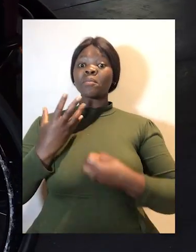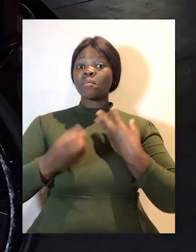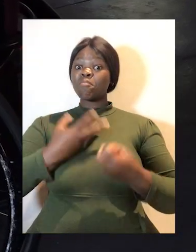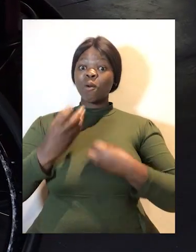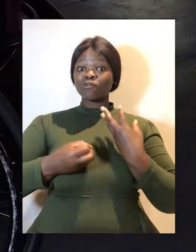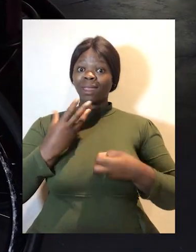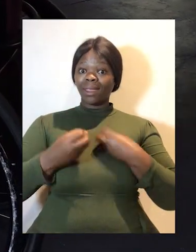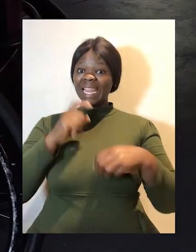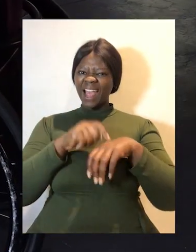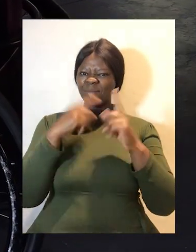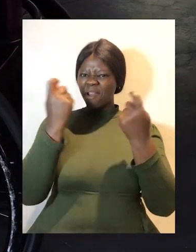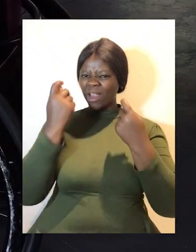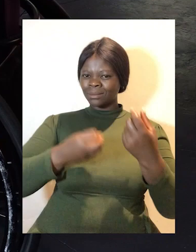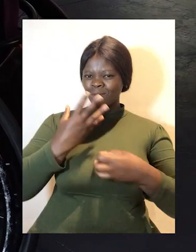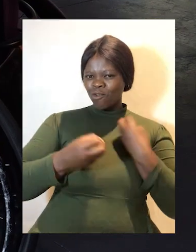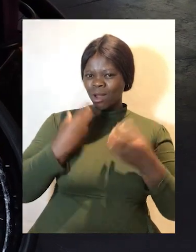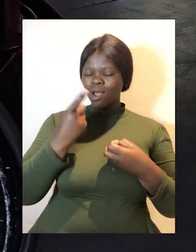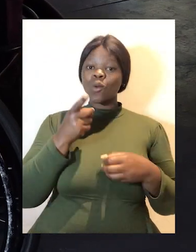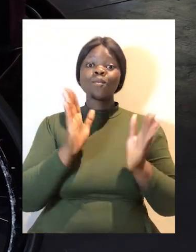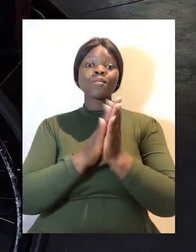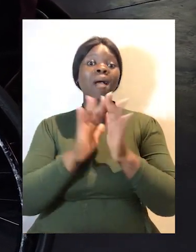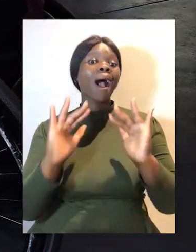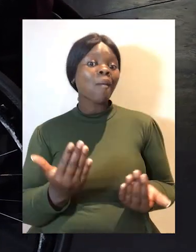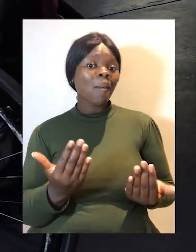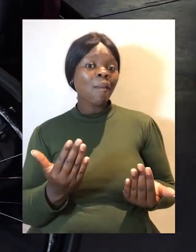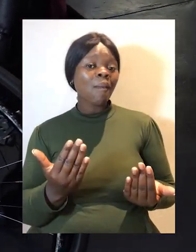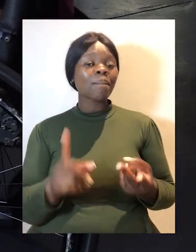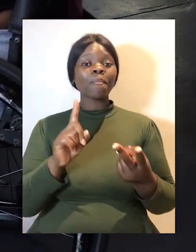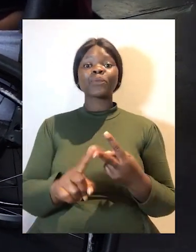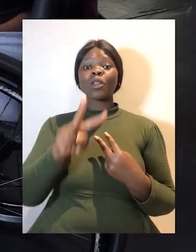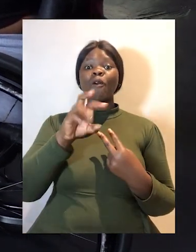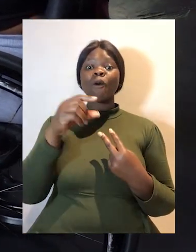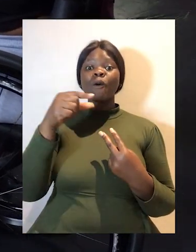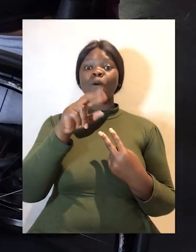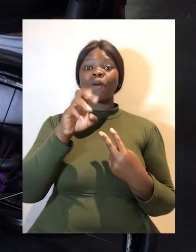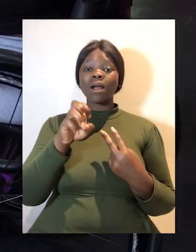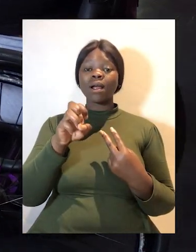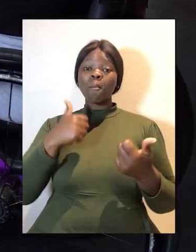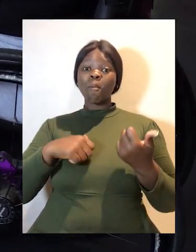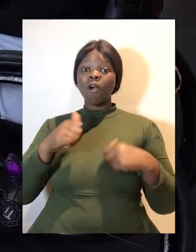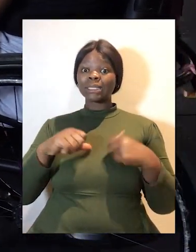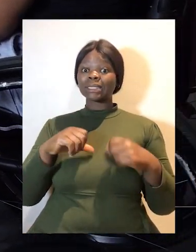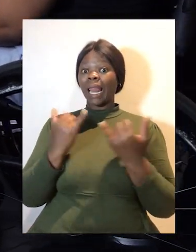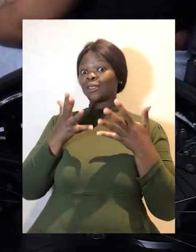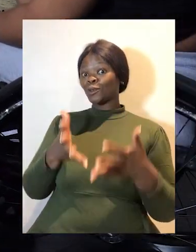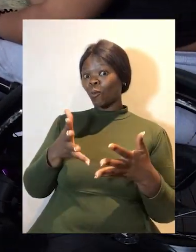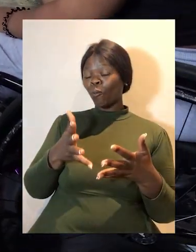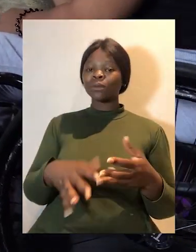Thank you.